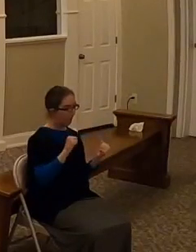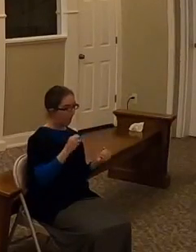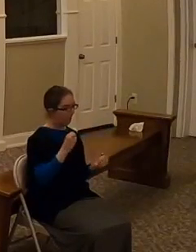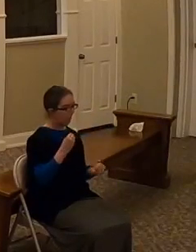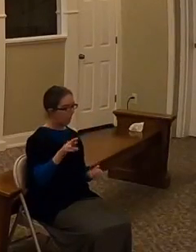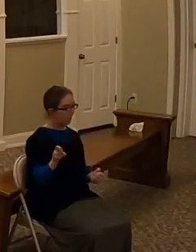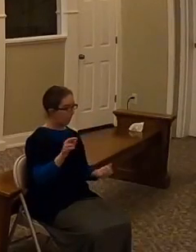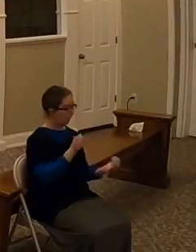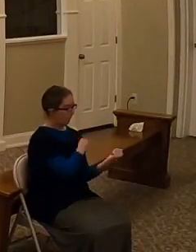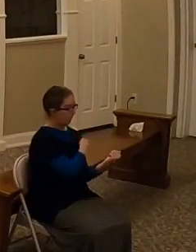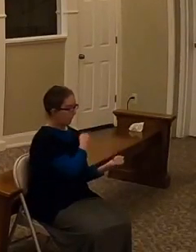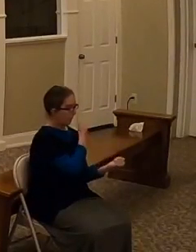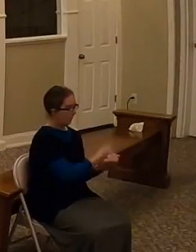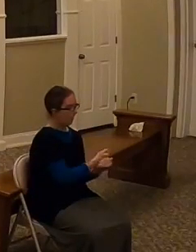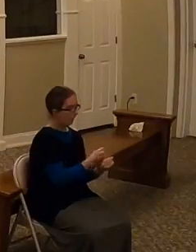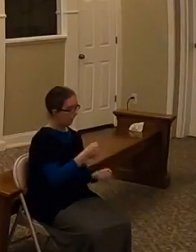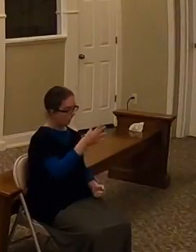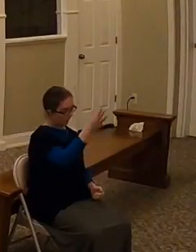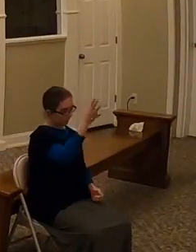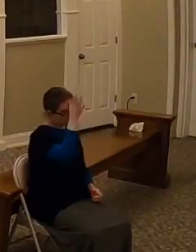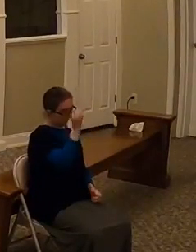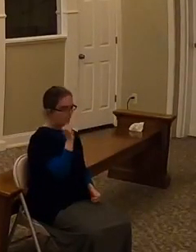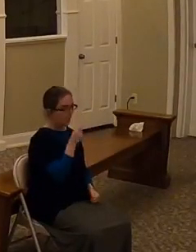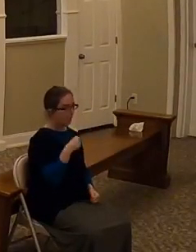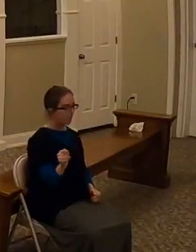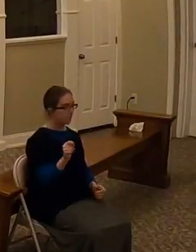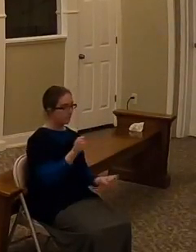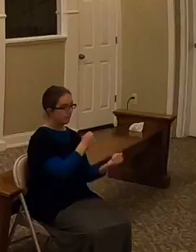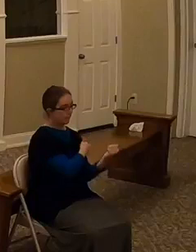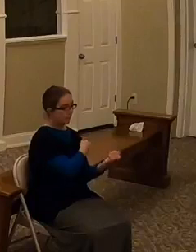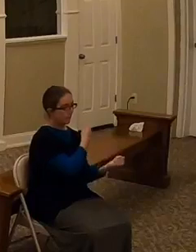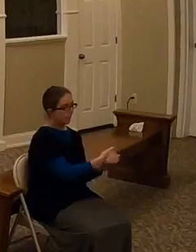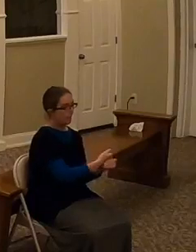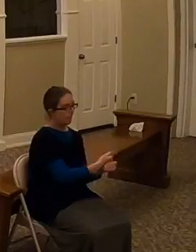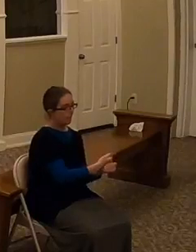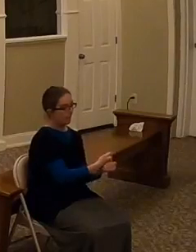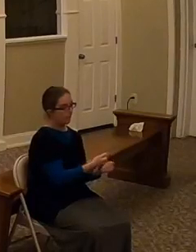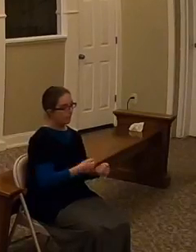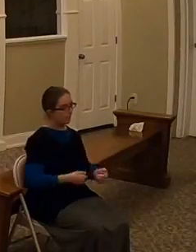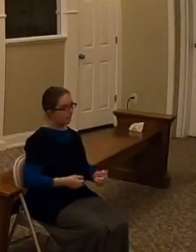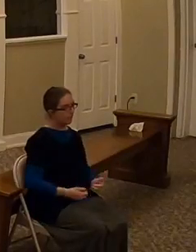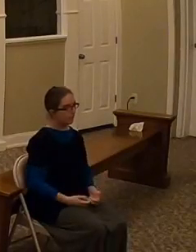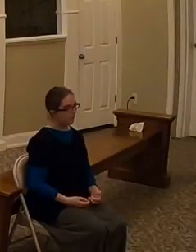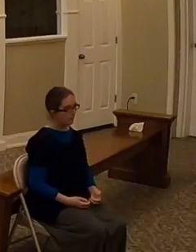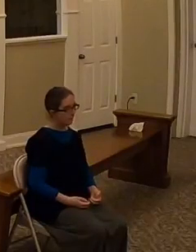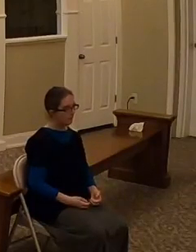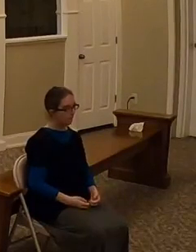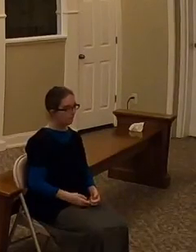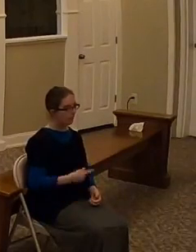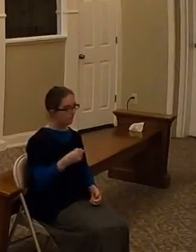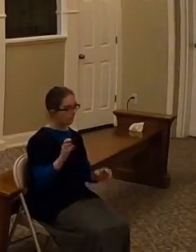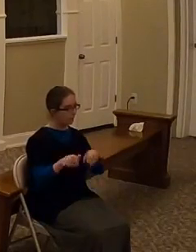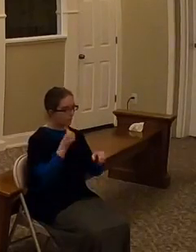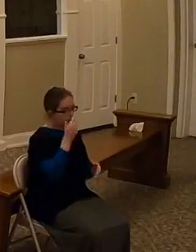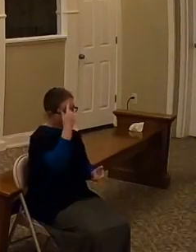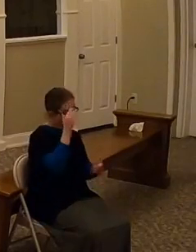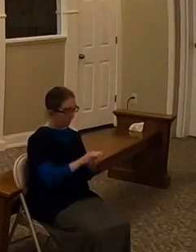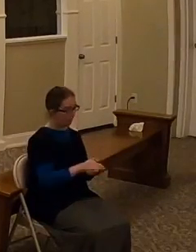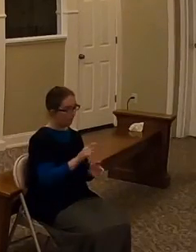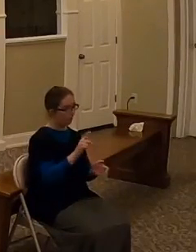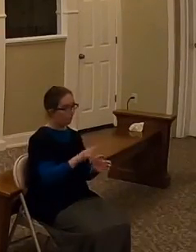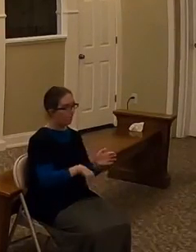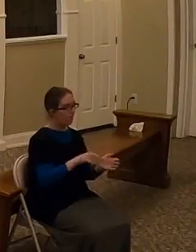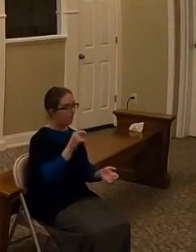there. Yeah. Amen. Papa is the authority. Amen. You know, they don't even really believe what they